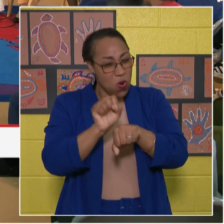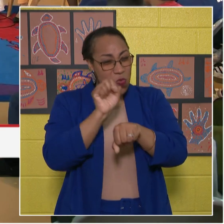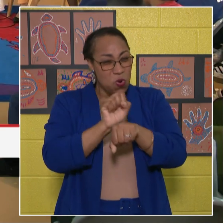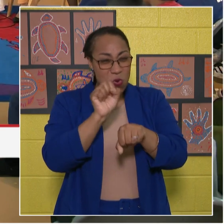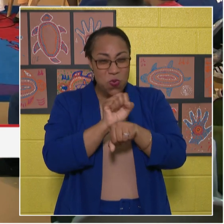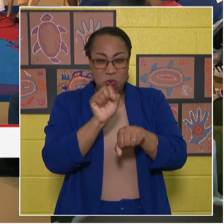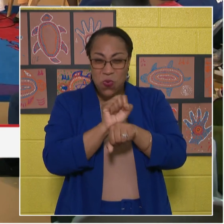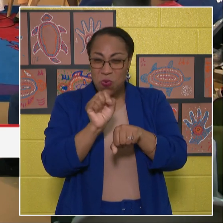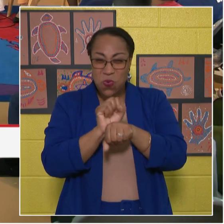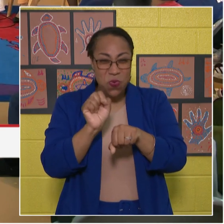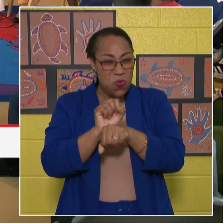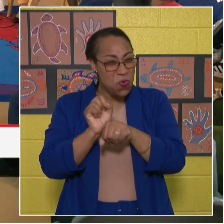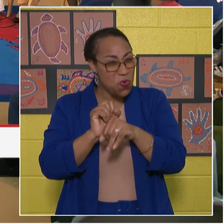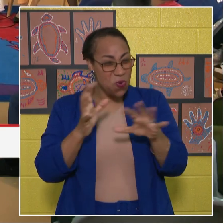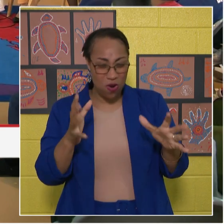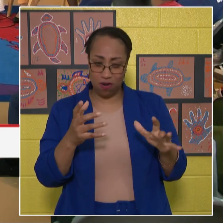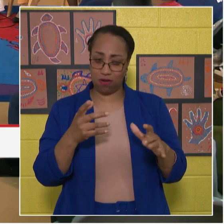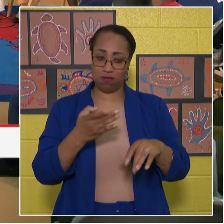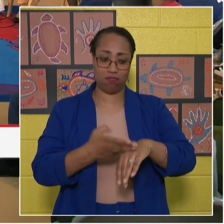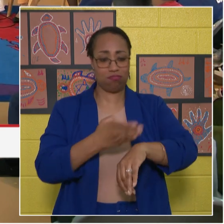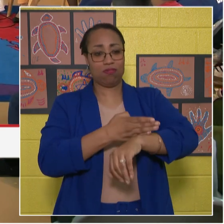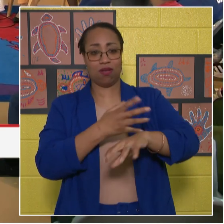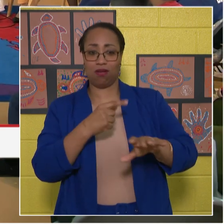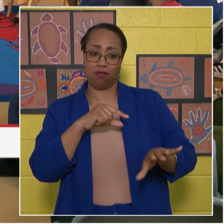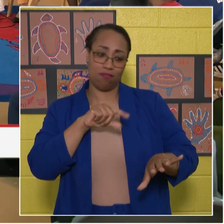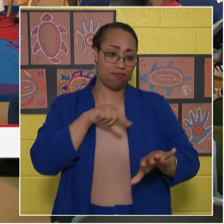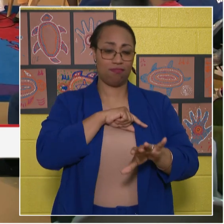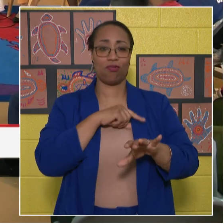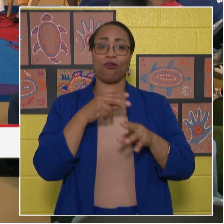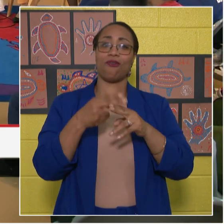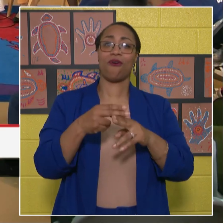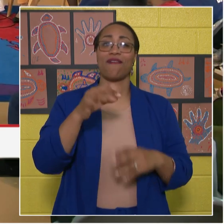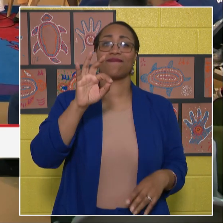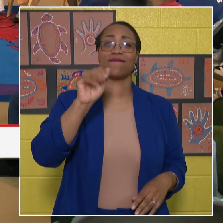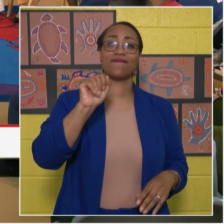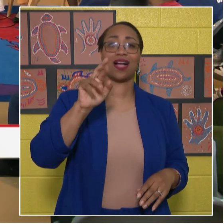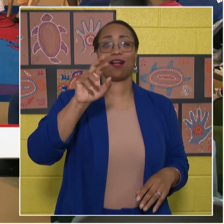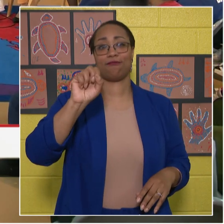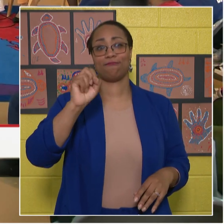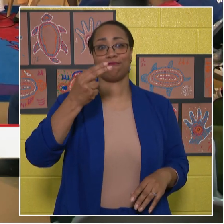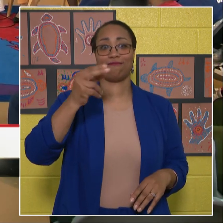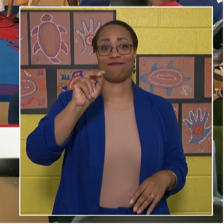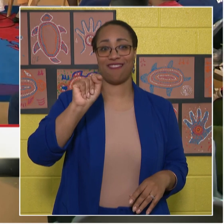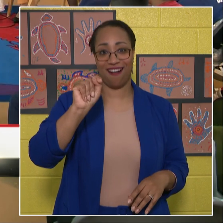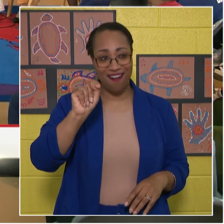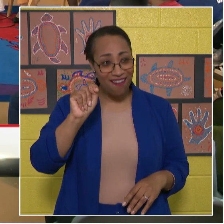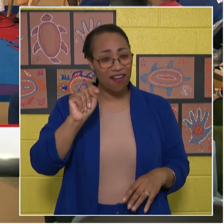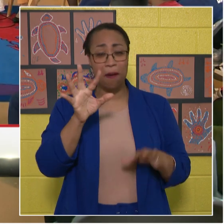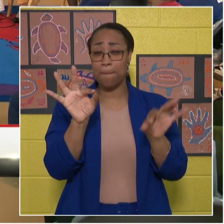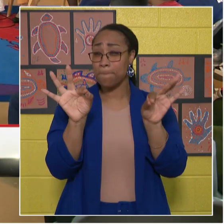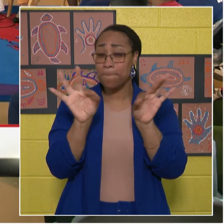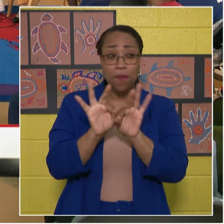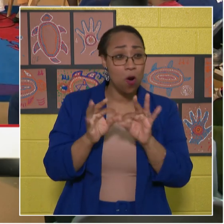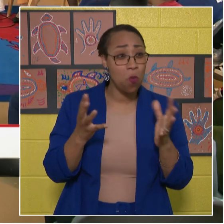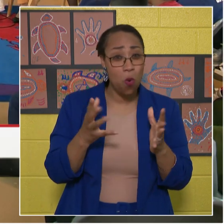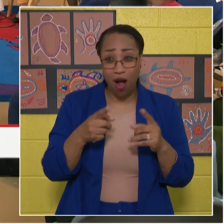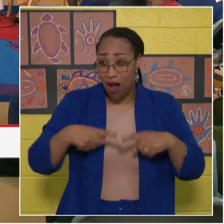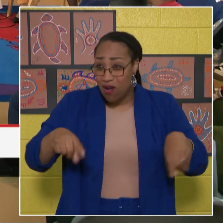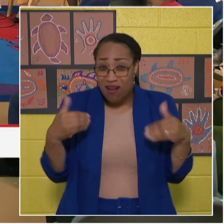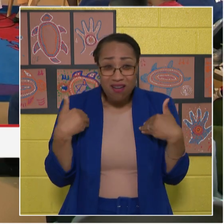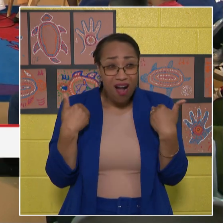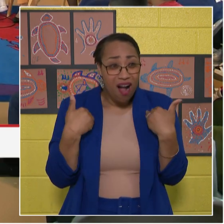Fair Shot agenda. And a big part of it is making sure that young people have what they